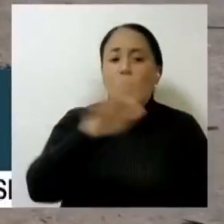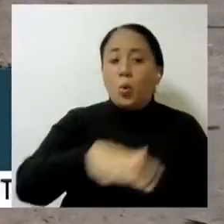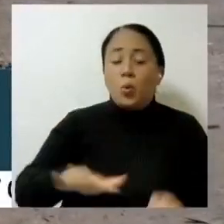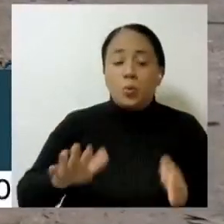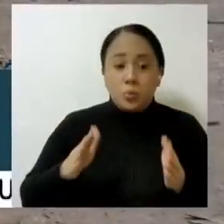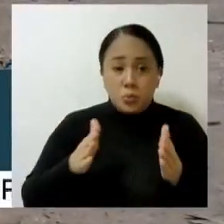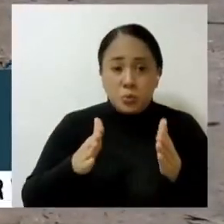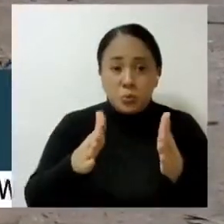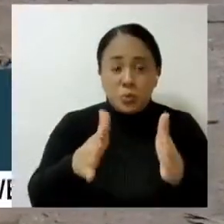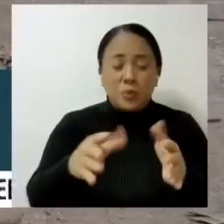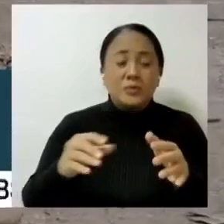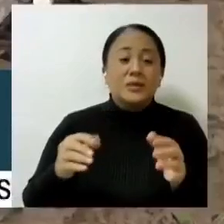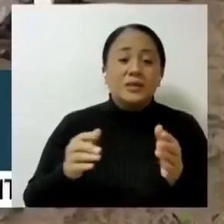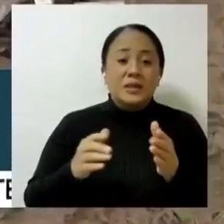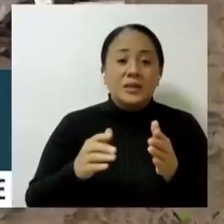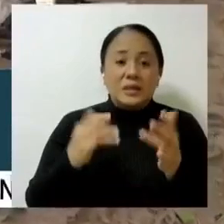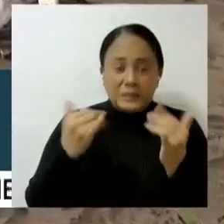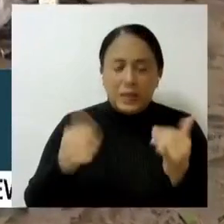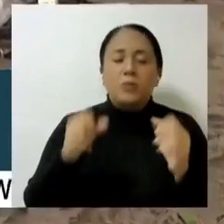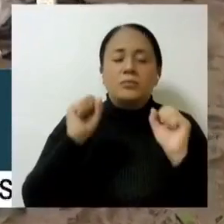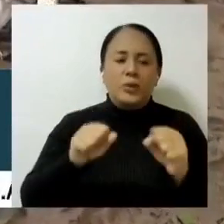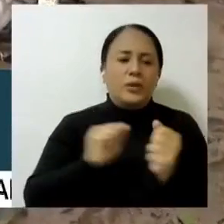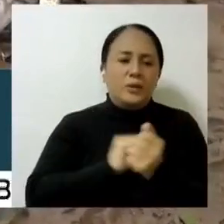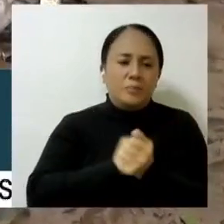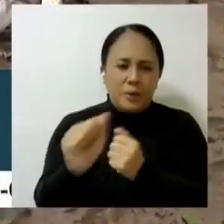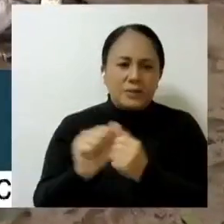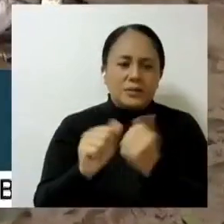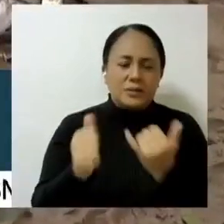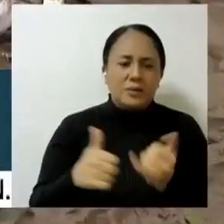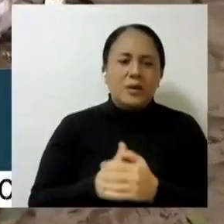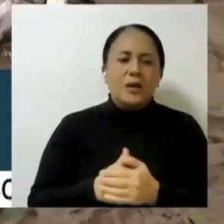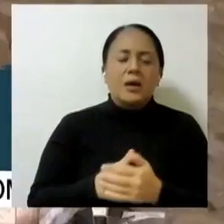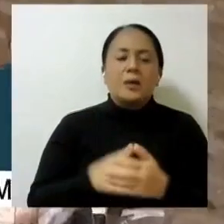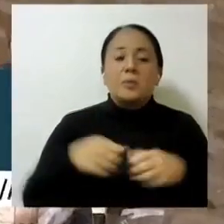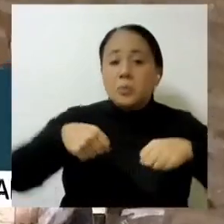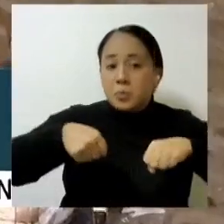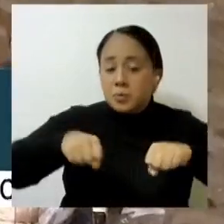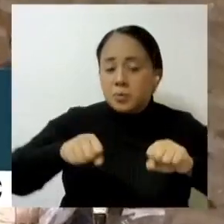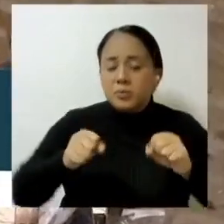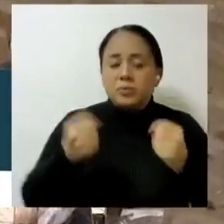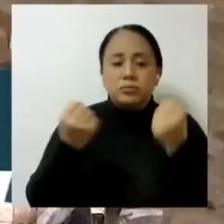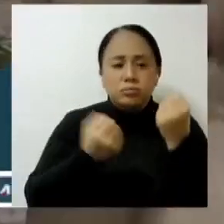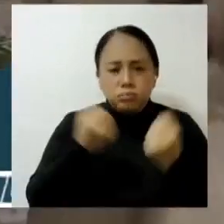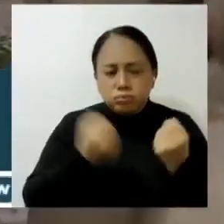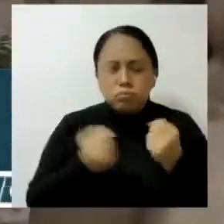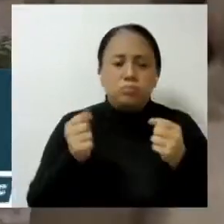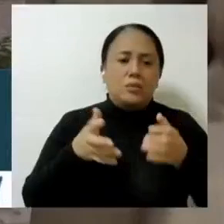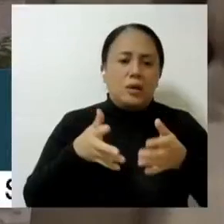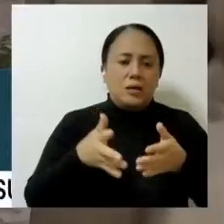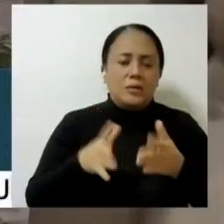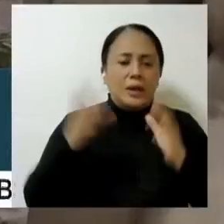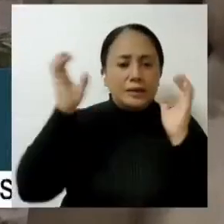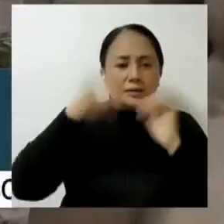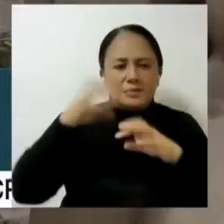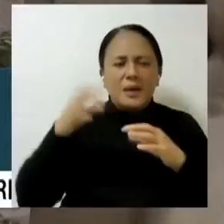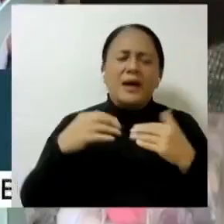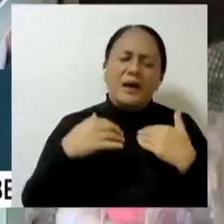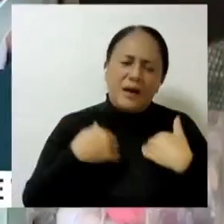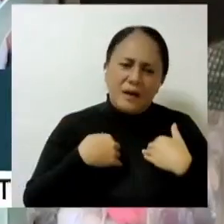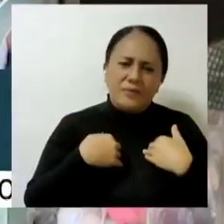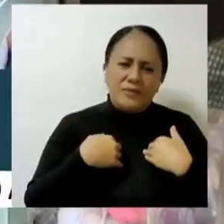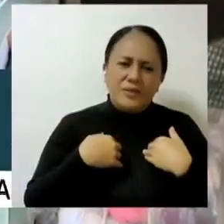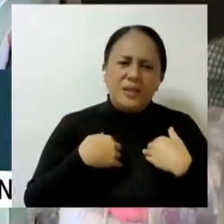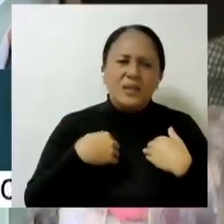landslides are passable at this time. Motorists should only expect that there should be a moderate traffic in these